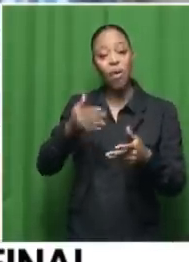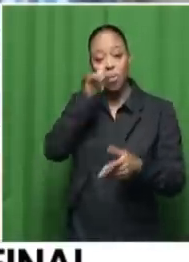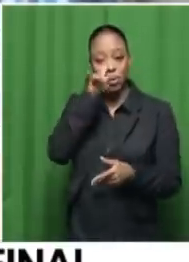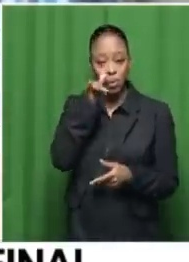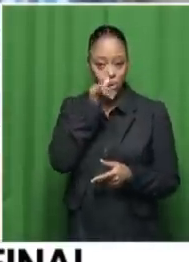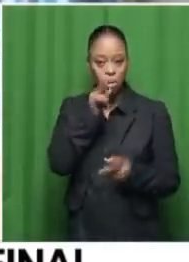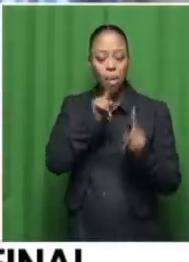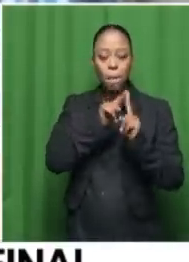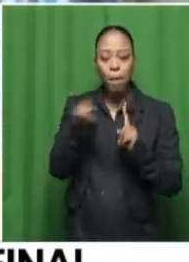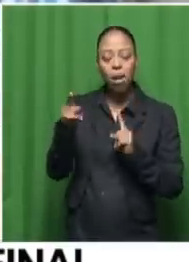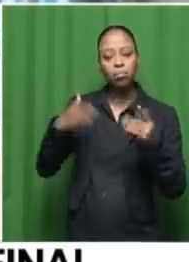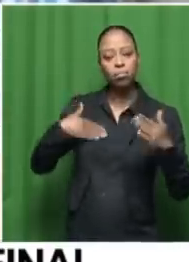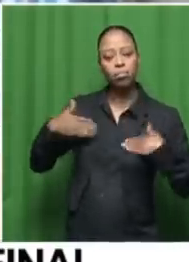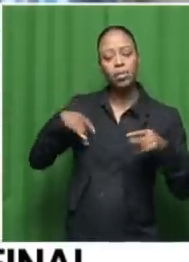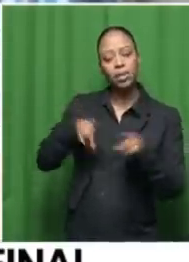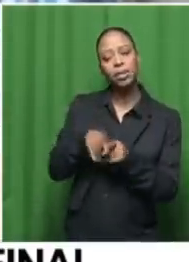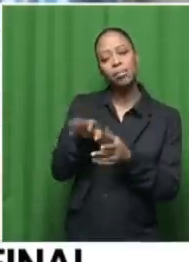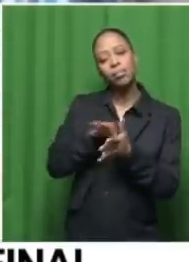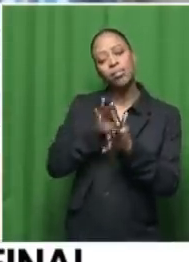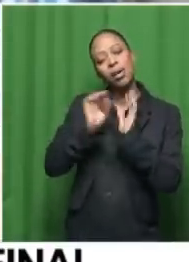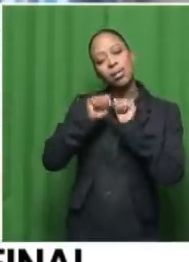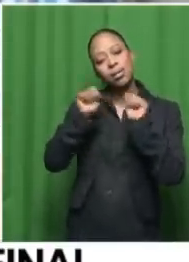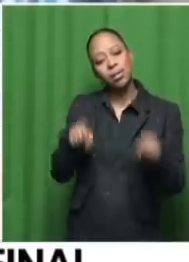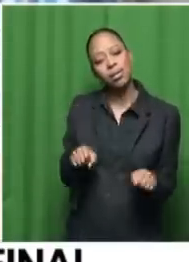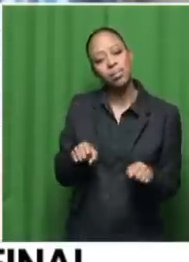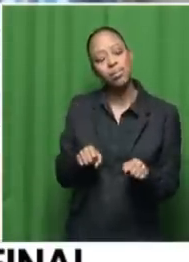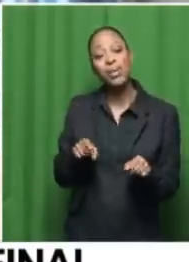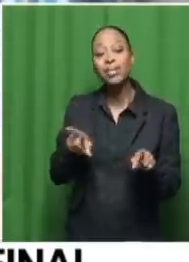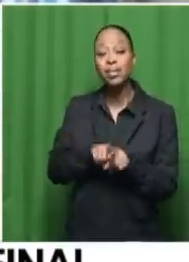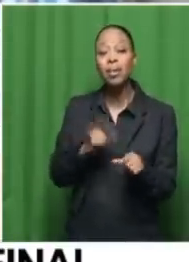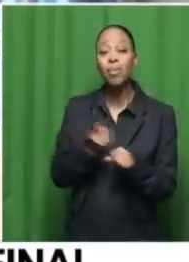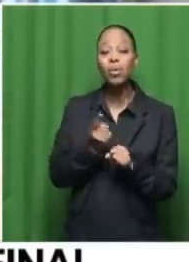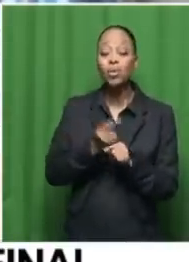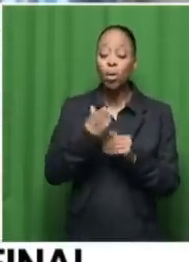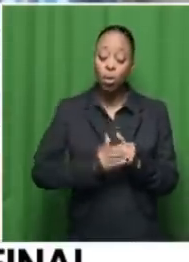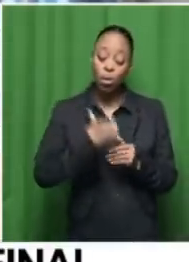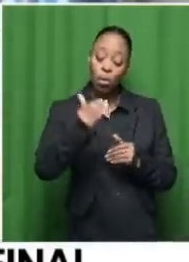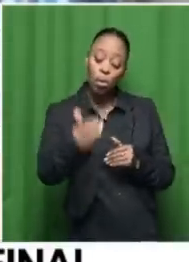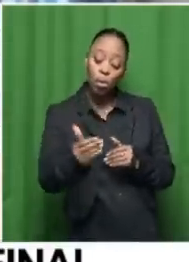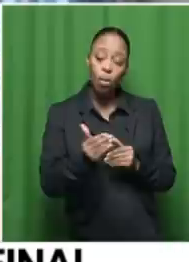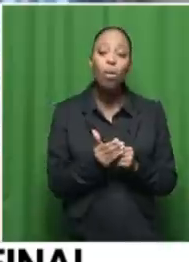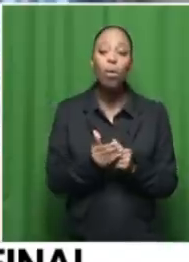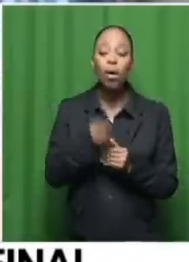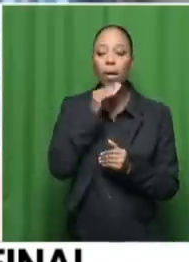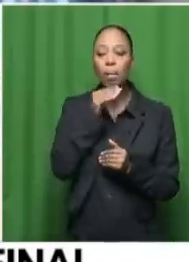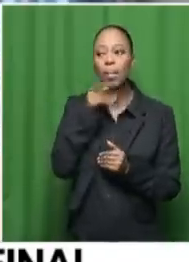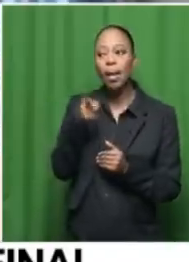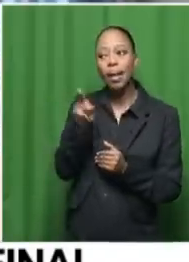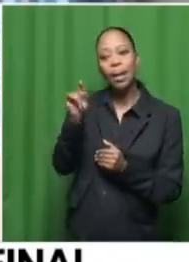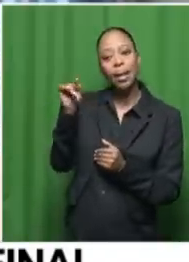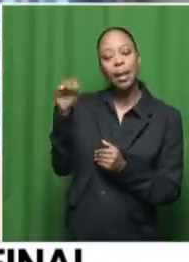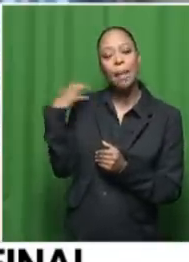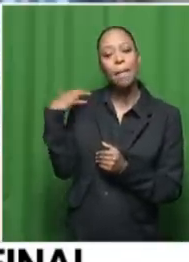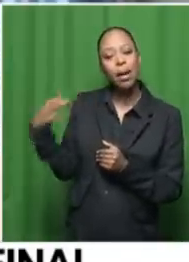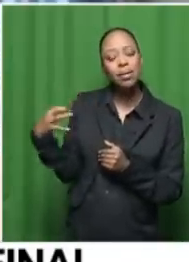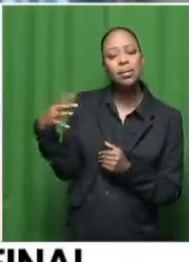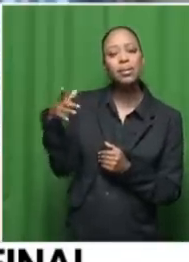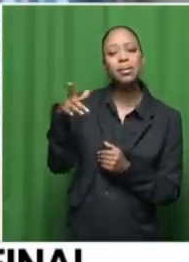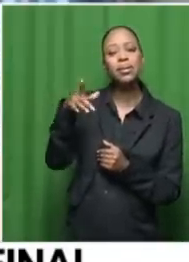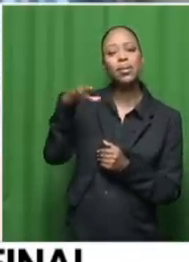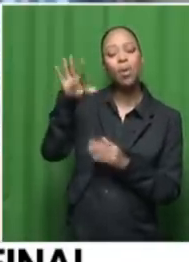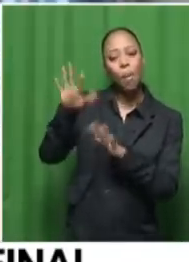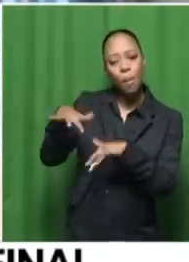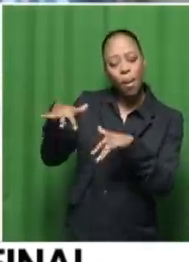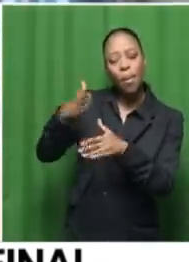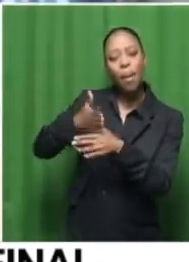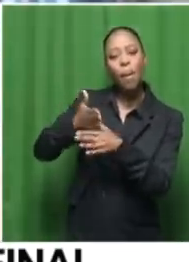and the electoral system, but also of the way in which our public administration functions,